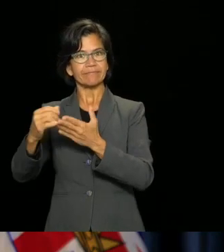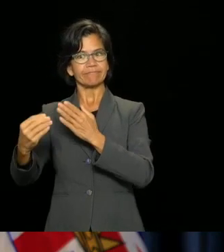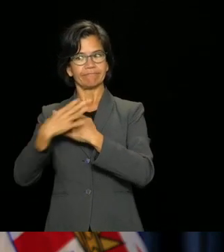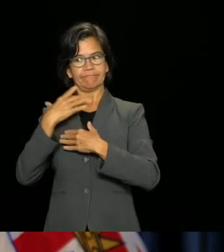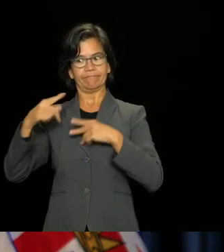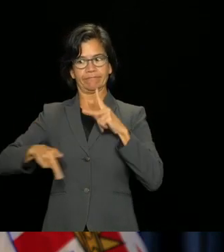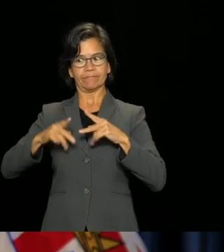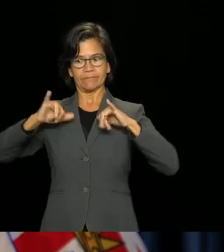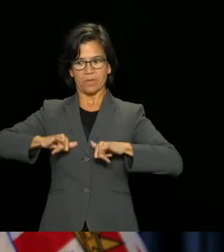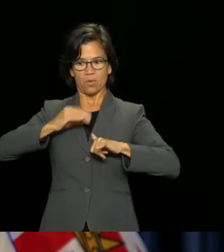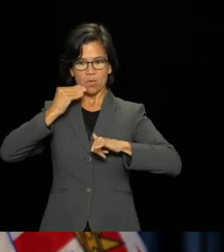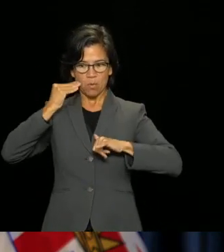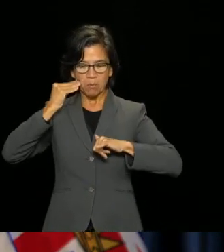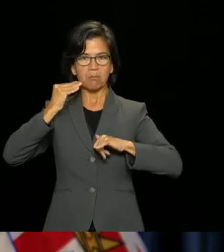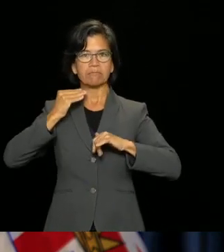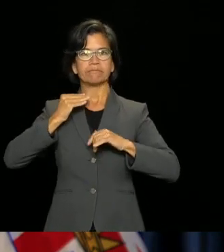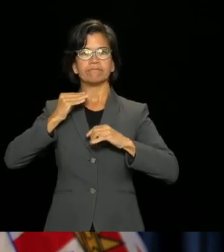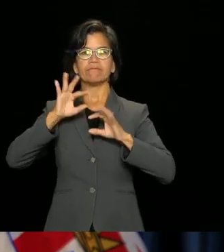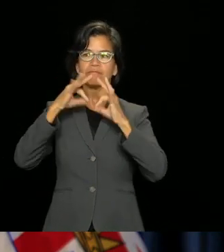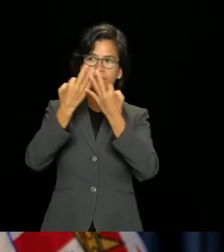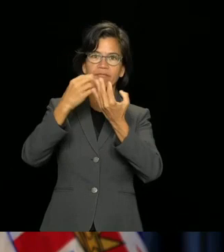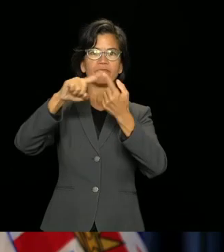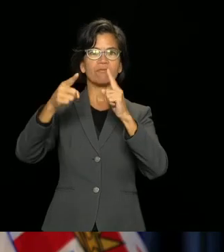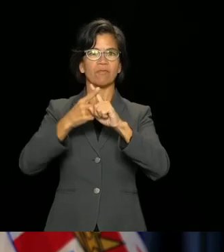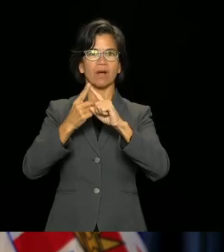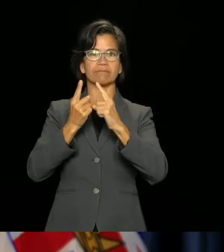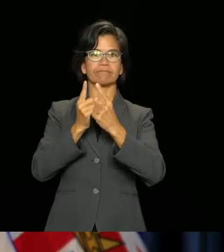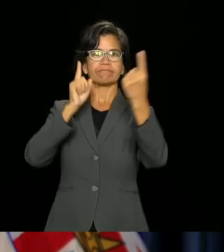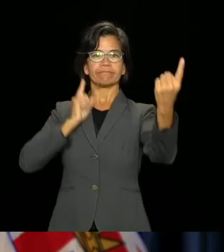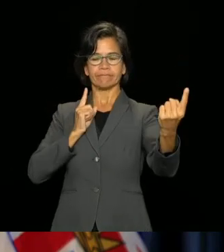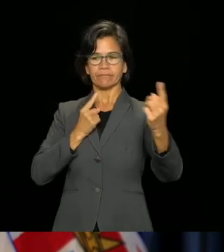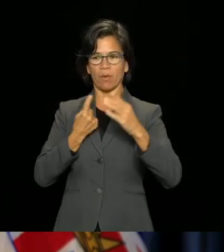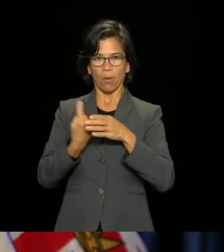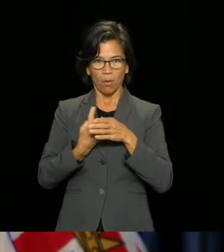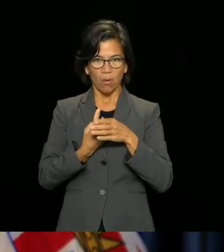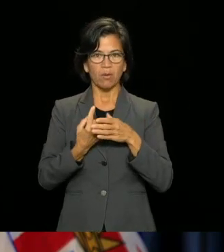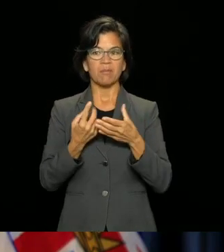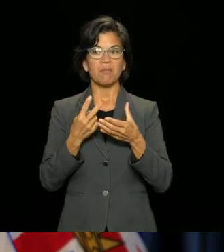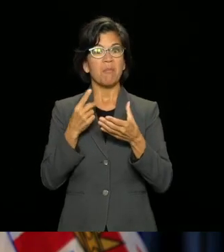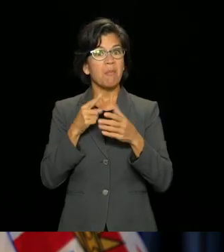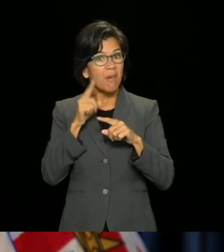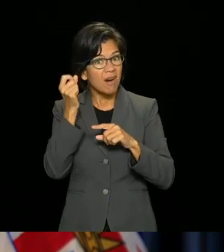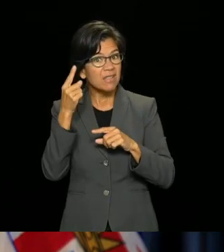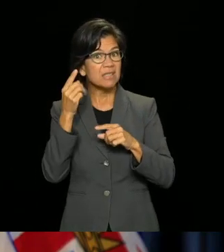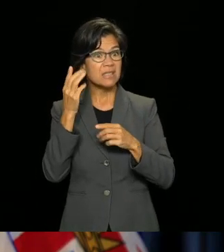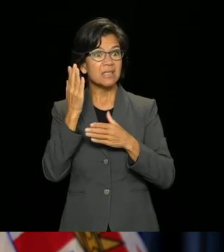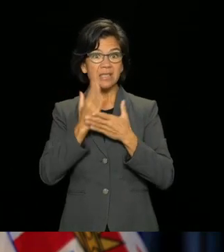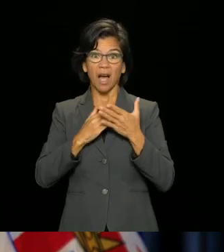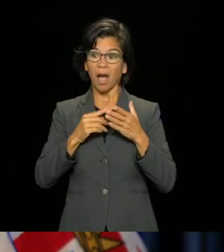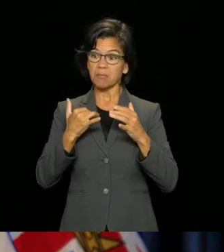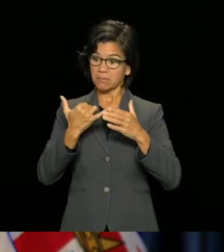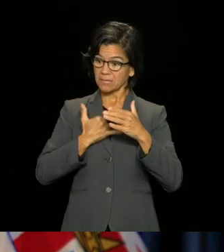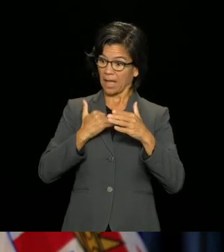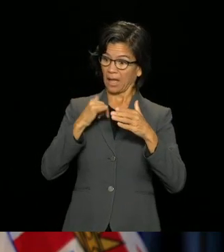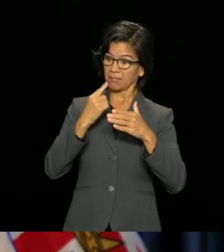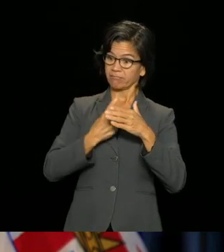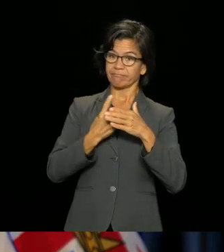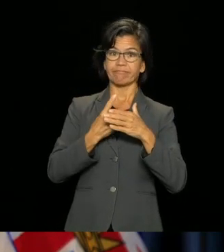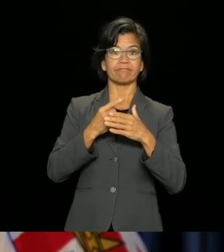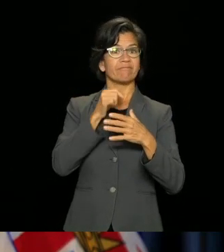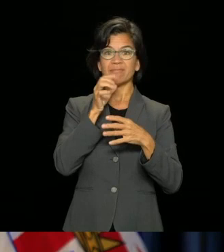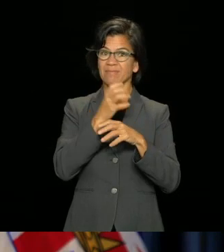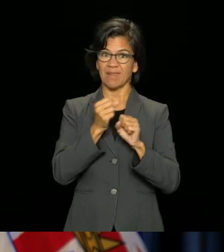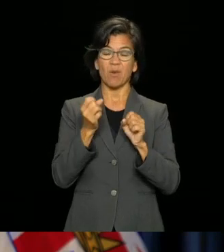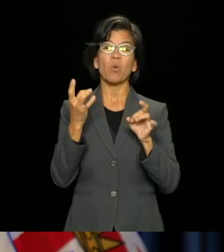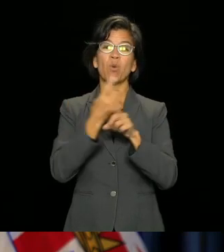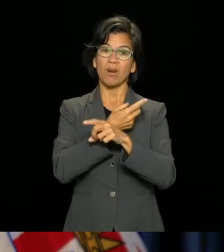us all to stay home and keep our distance from family and friends. For many, staying home is not safe, and